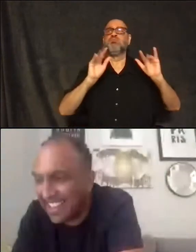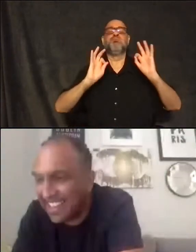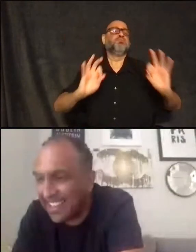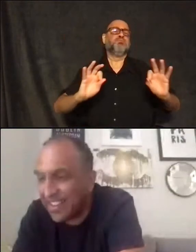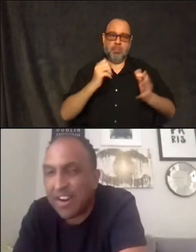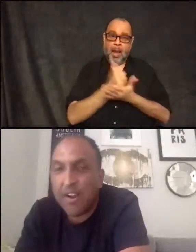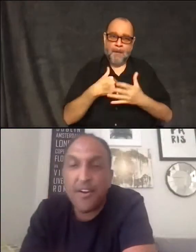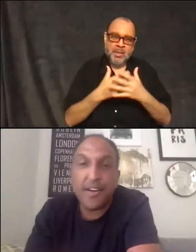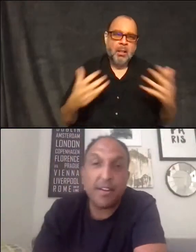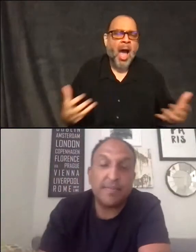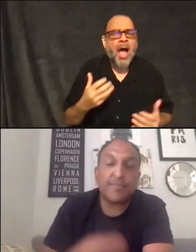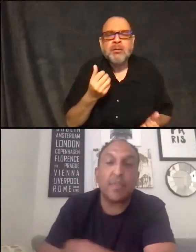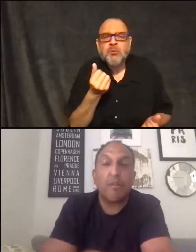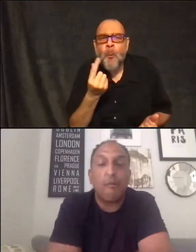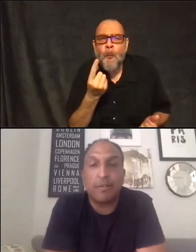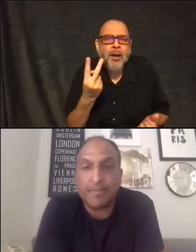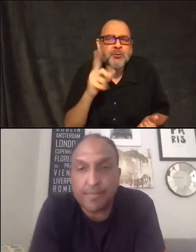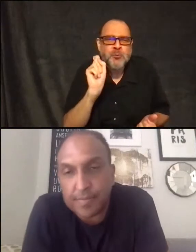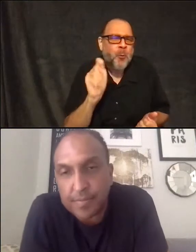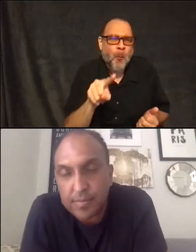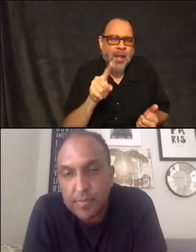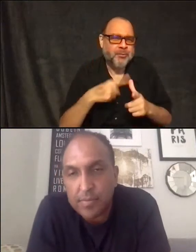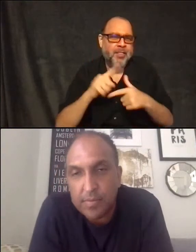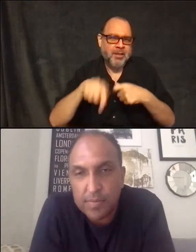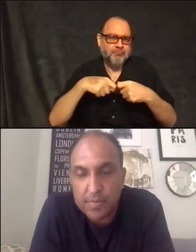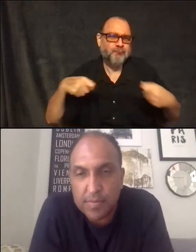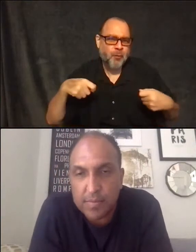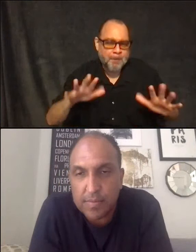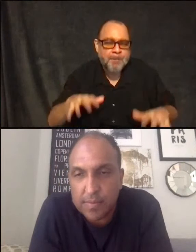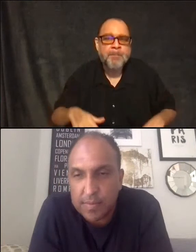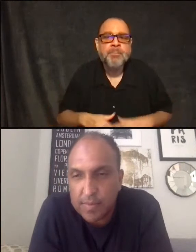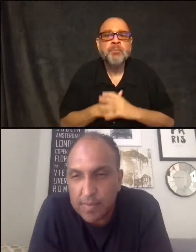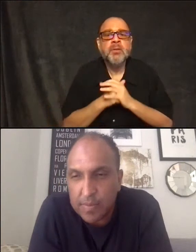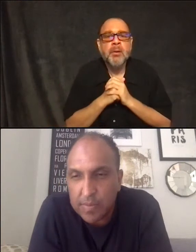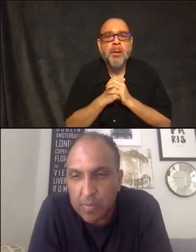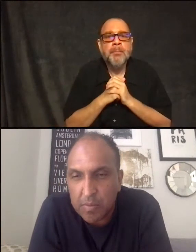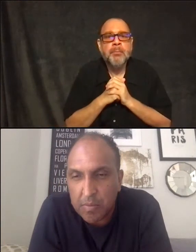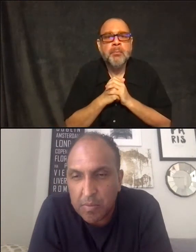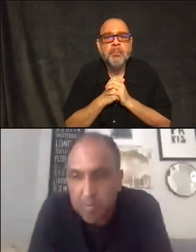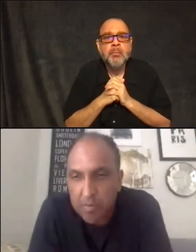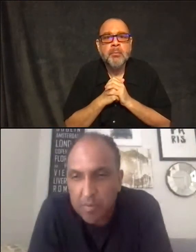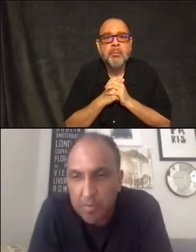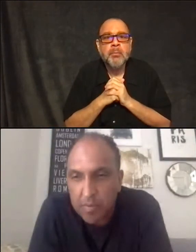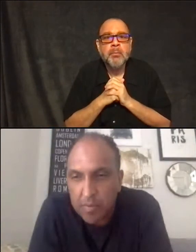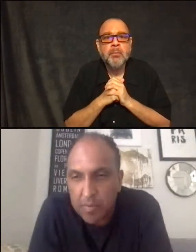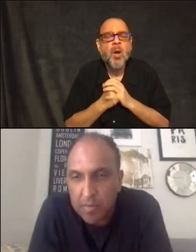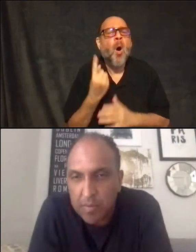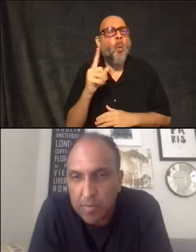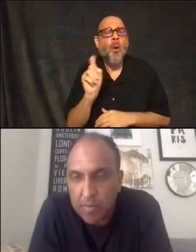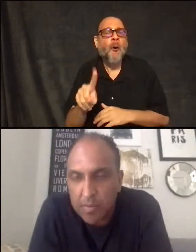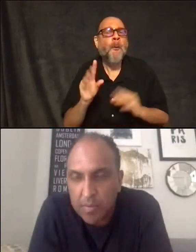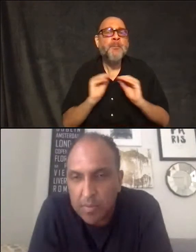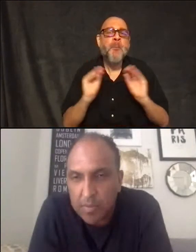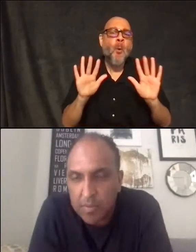up. I got also see from the chat, but one is more lighthearted. Any like,